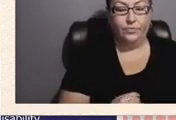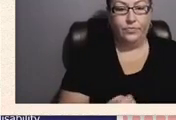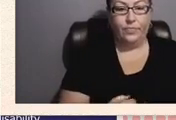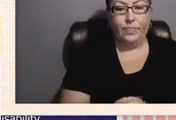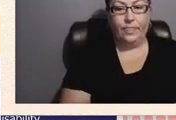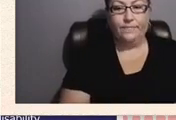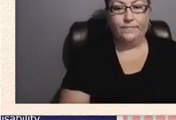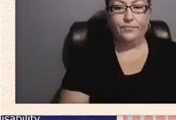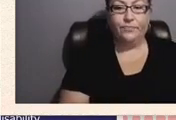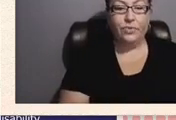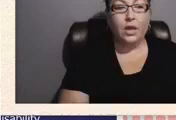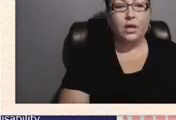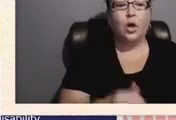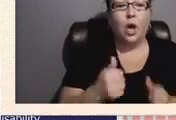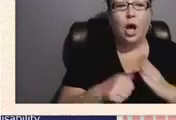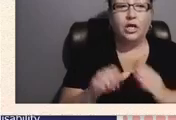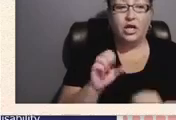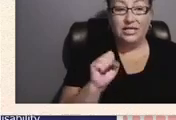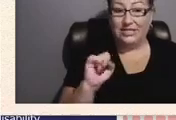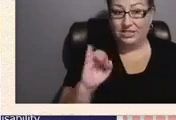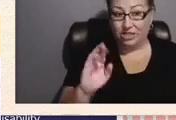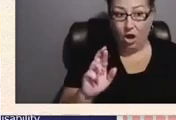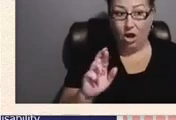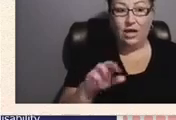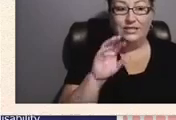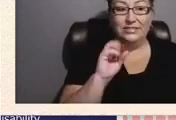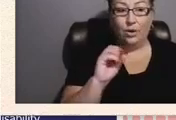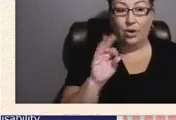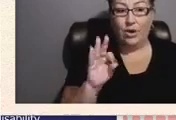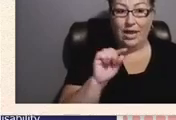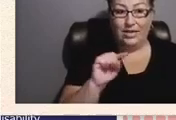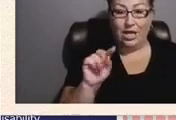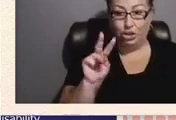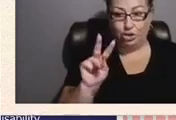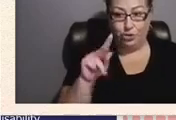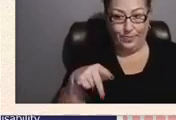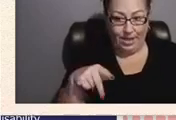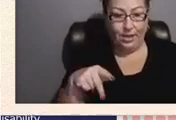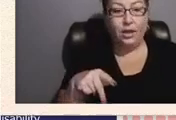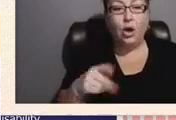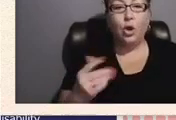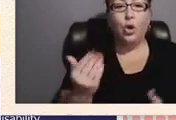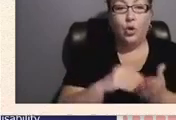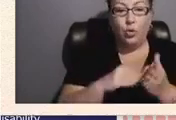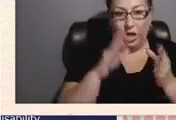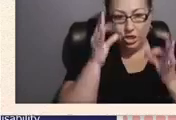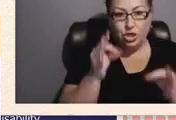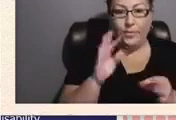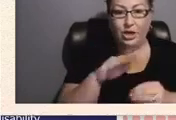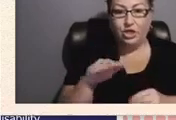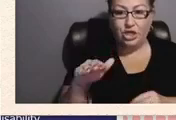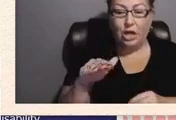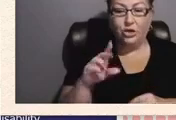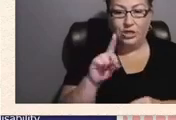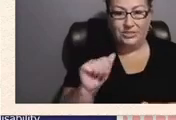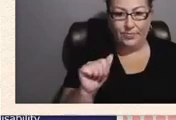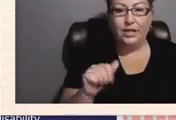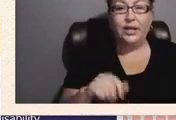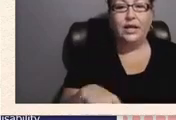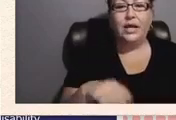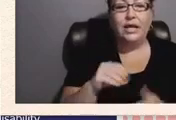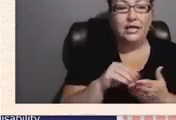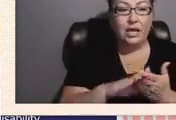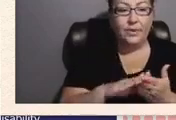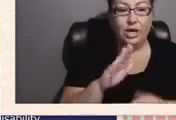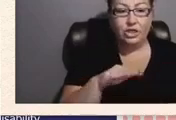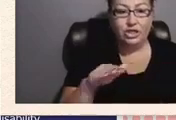So under SSR 09-2P, redetermining childhood disability, the documenting a childhood's